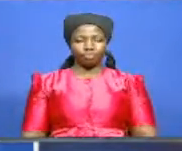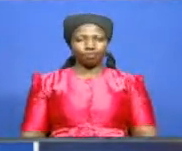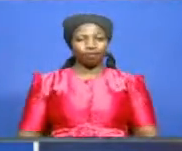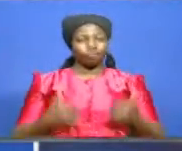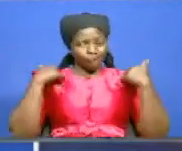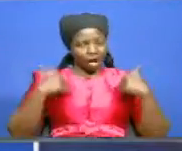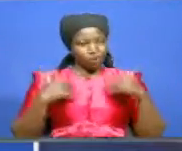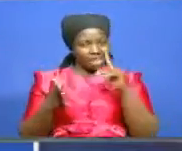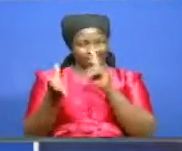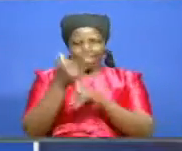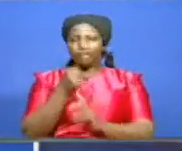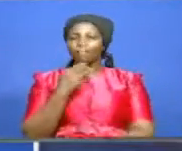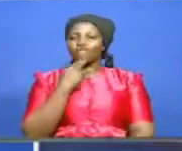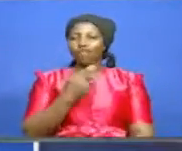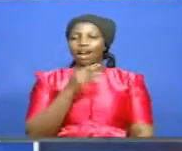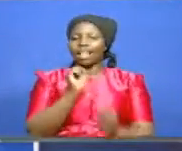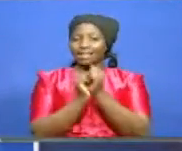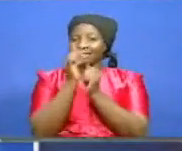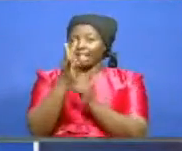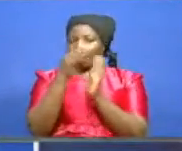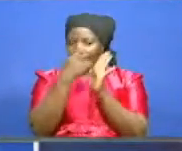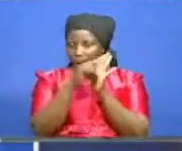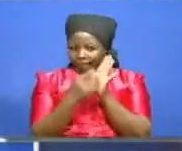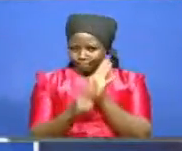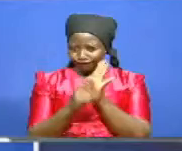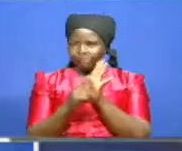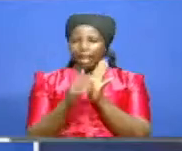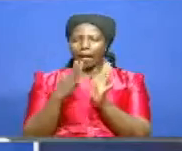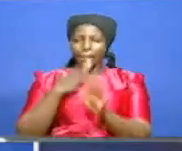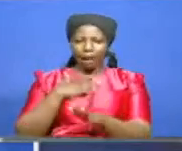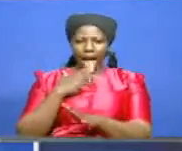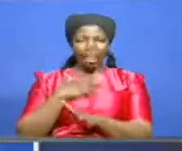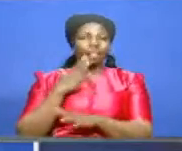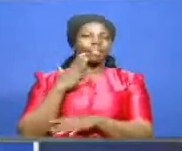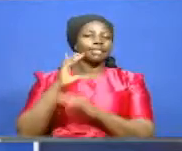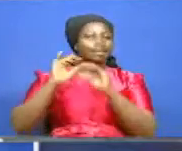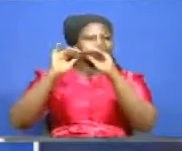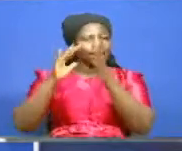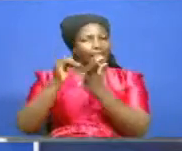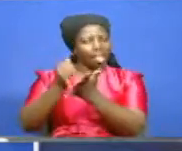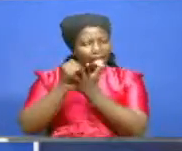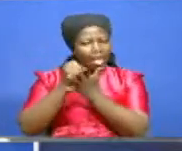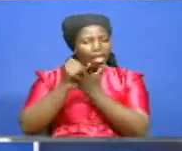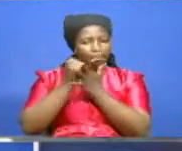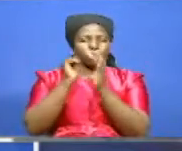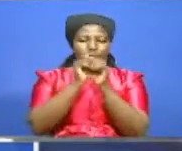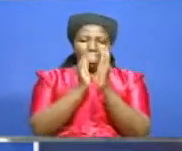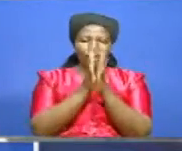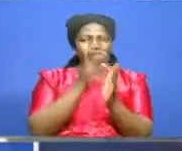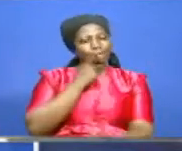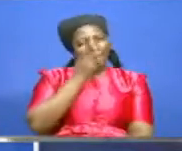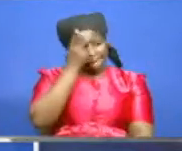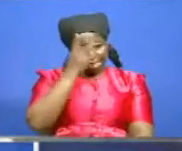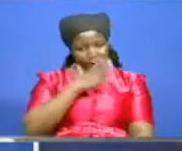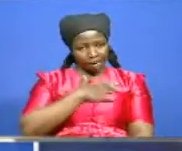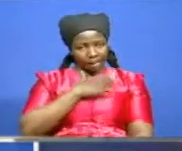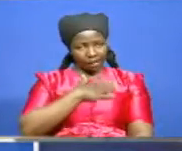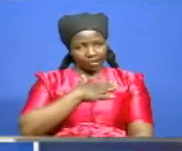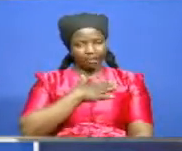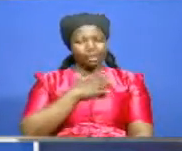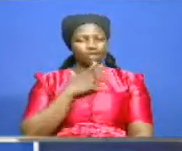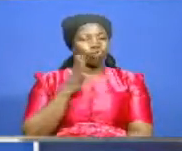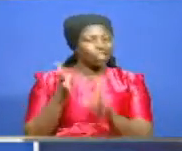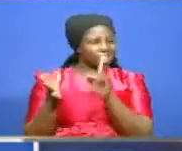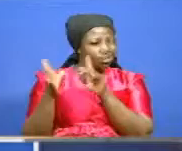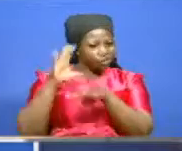Nilipata 413 na walimu wangu ndo walikuwa wananisaidia na wazazi na kupata hiyo